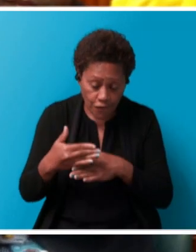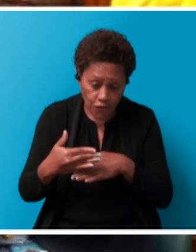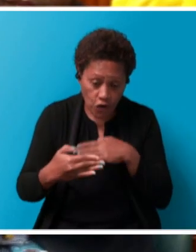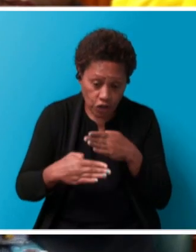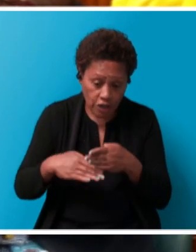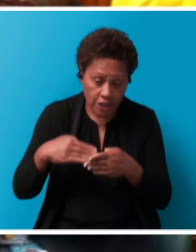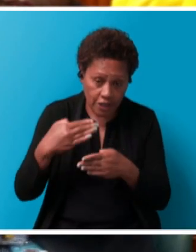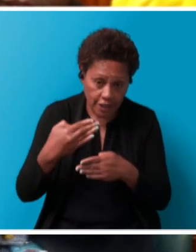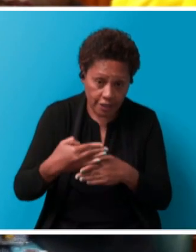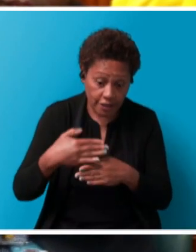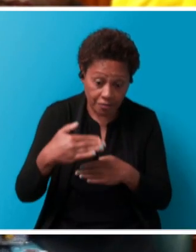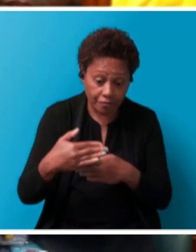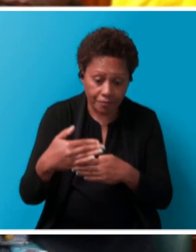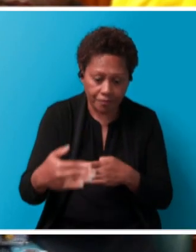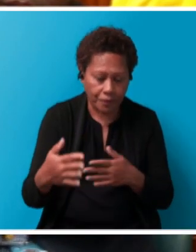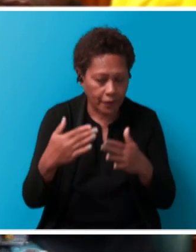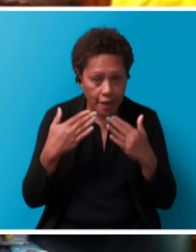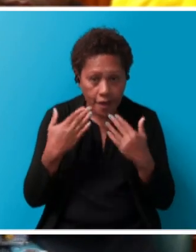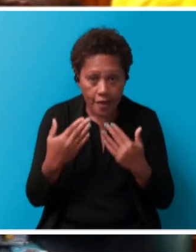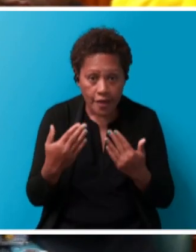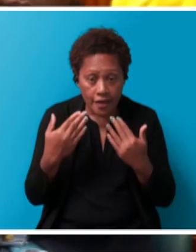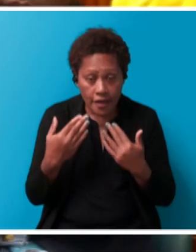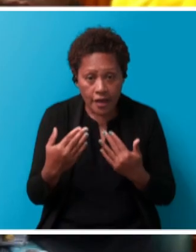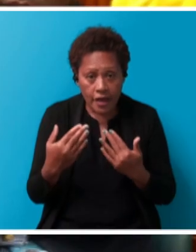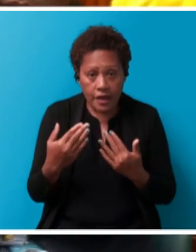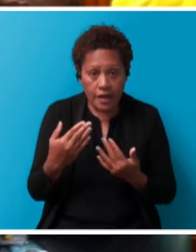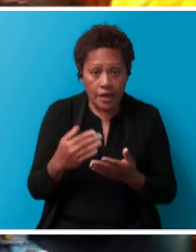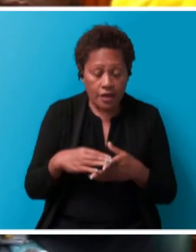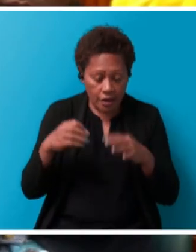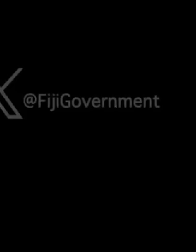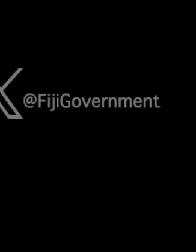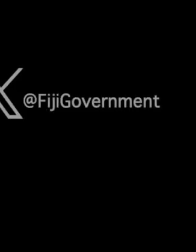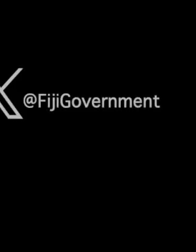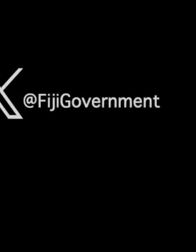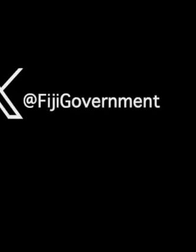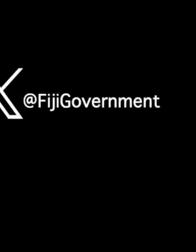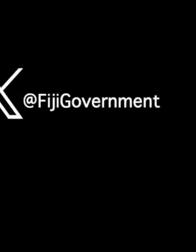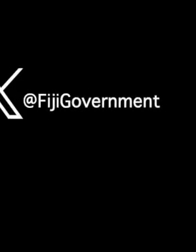Thank you, and may God bless Fiji.